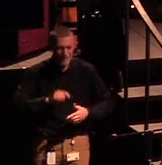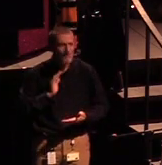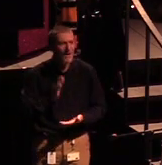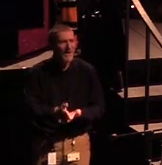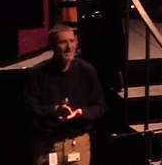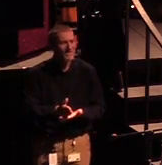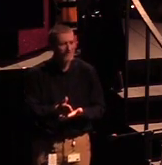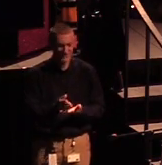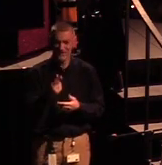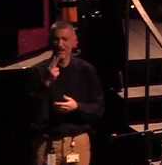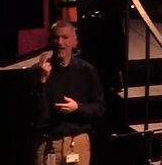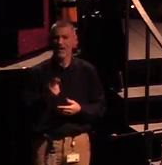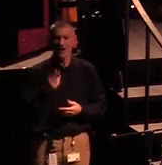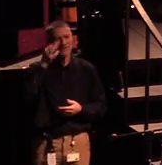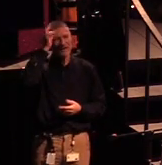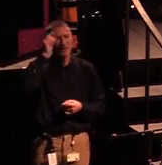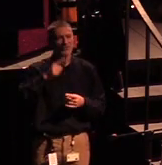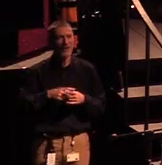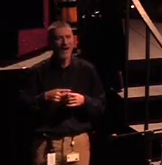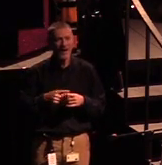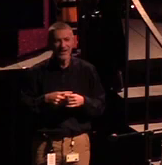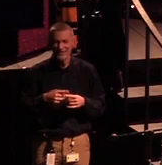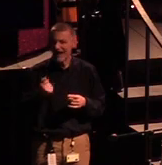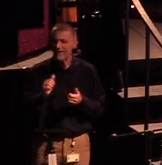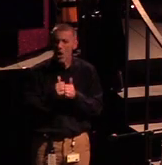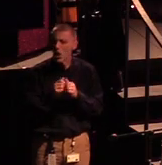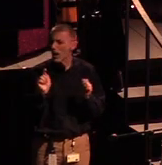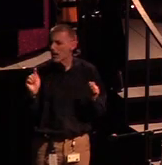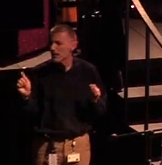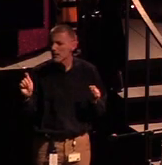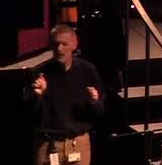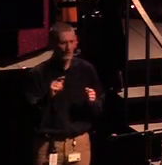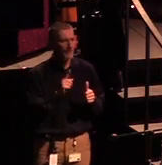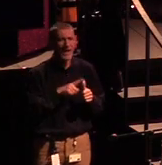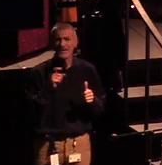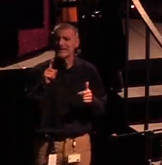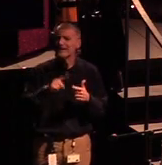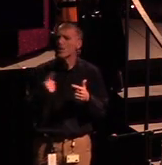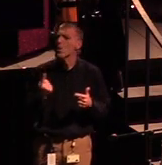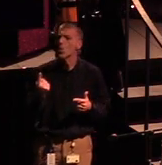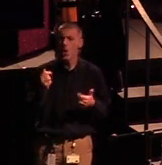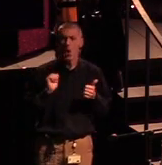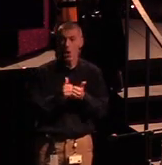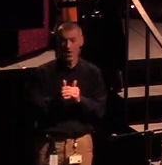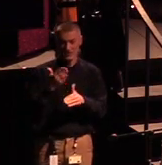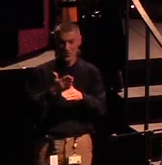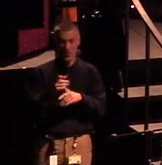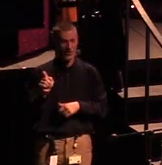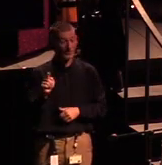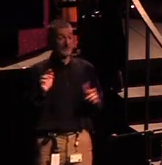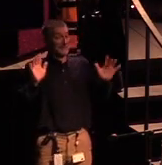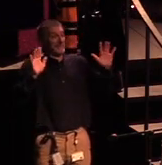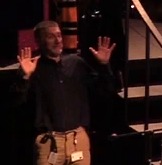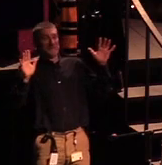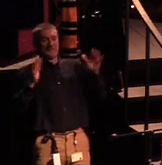at Arts Council England there's a there's a lot of my colleagues from Arts Council England who are here who are gonna just wave to you now audience